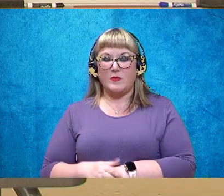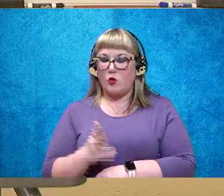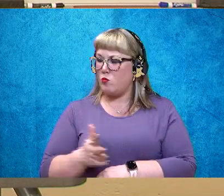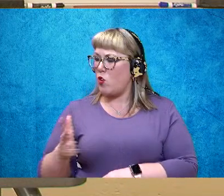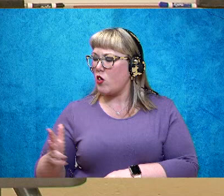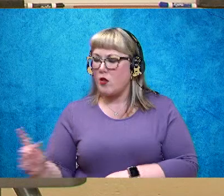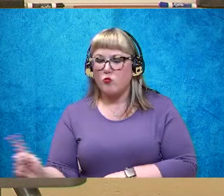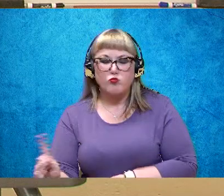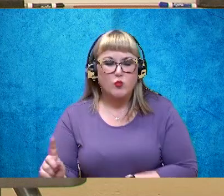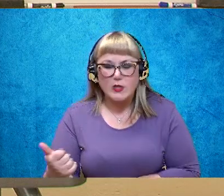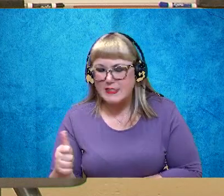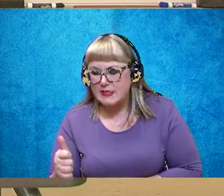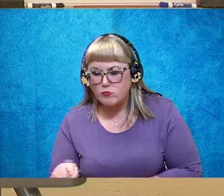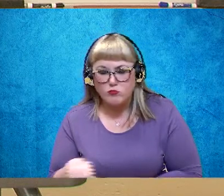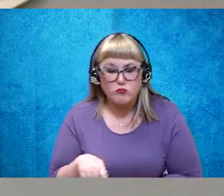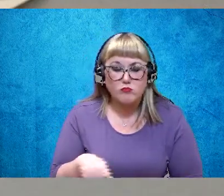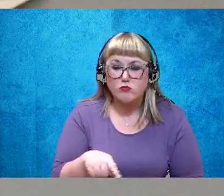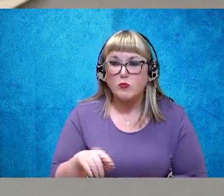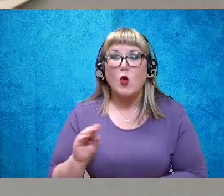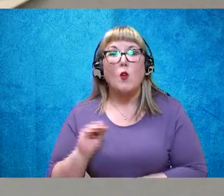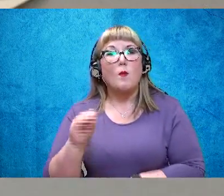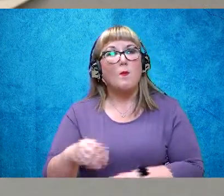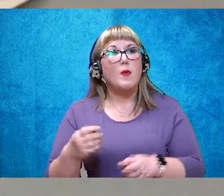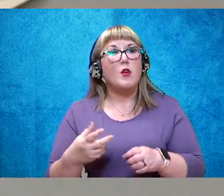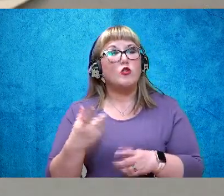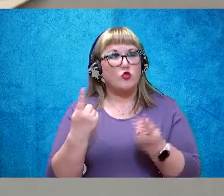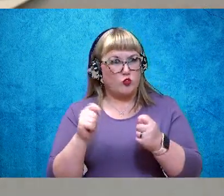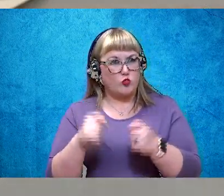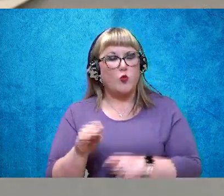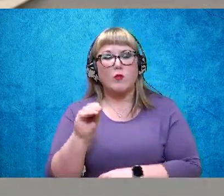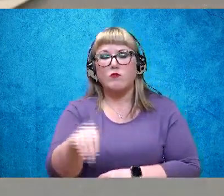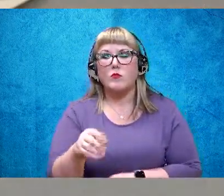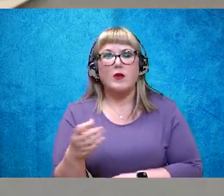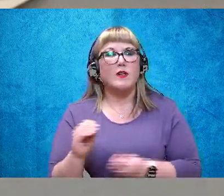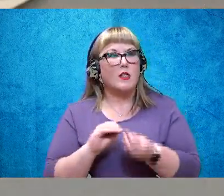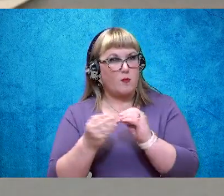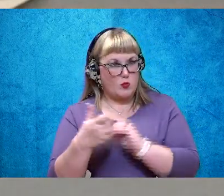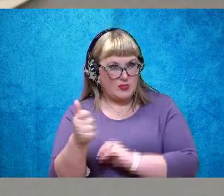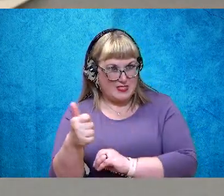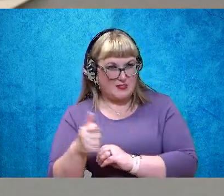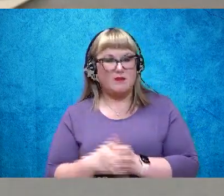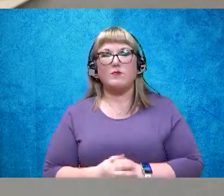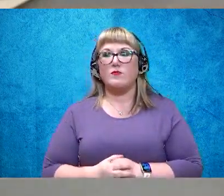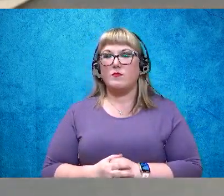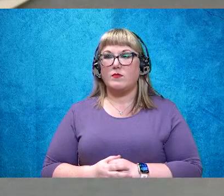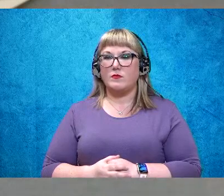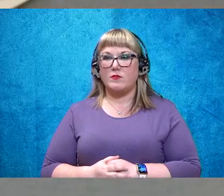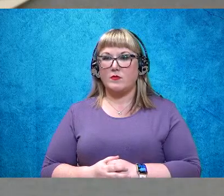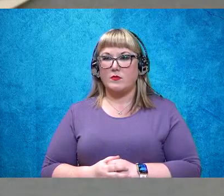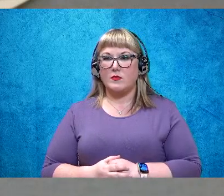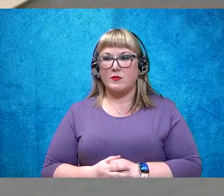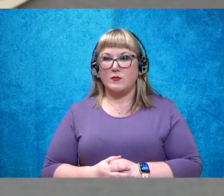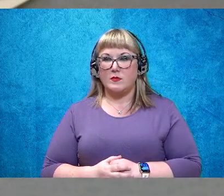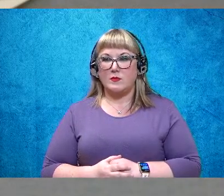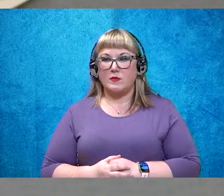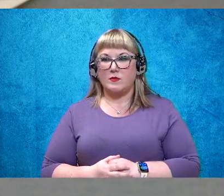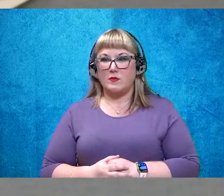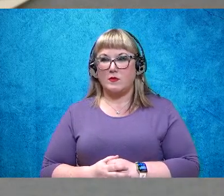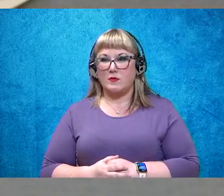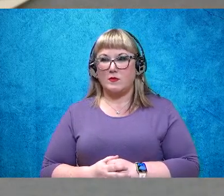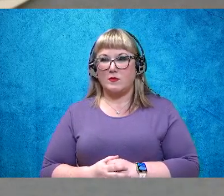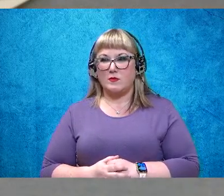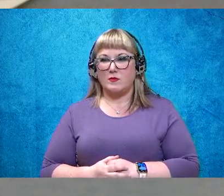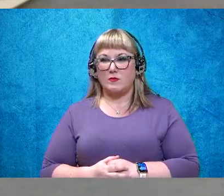parking lot? Put your car or your toy on number 10. Good job. Number 10. Probably need to spread these out a little bit